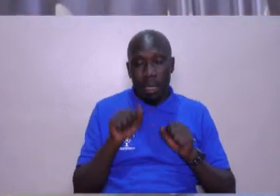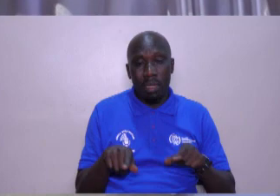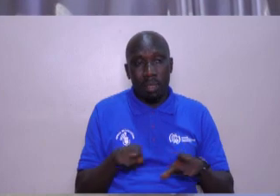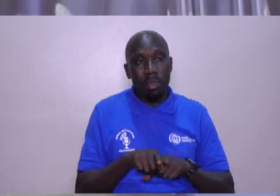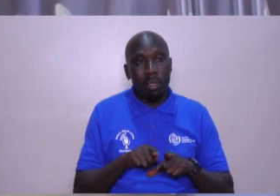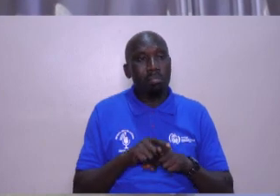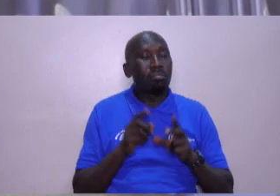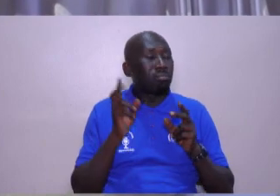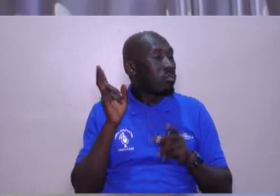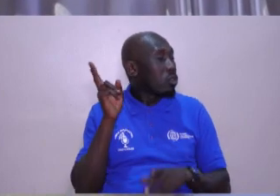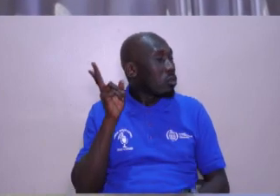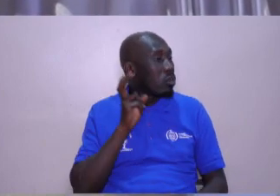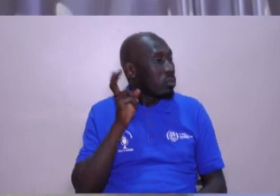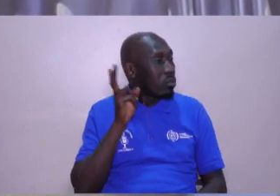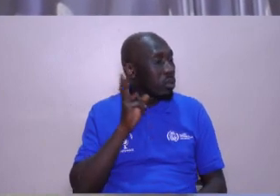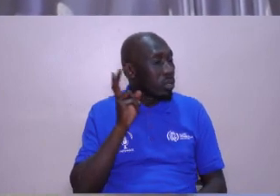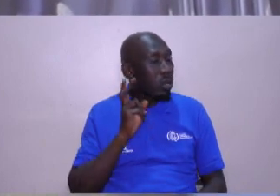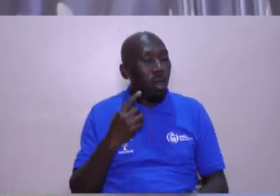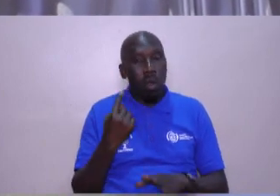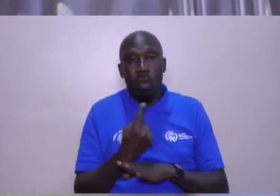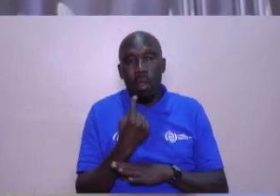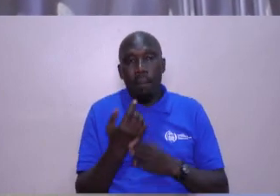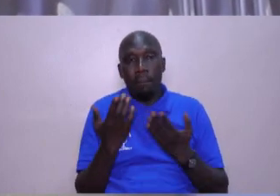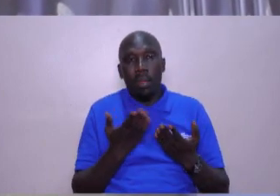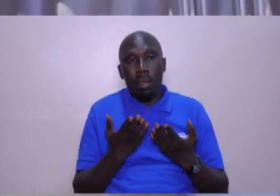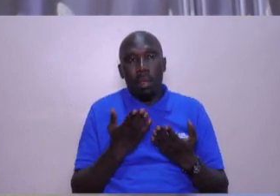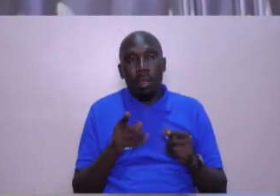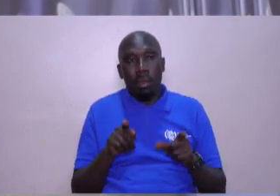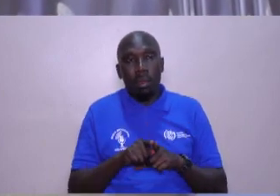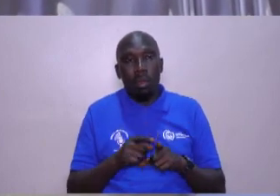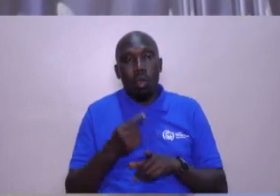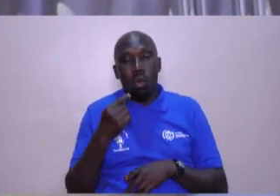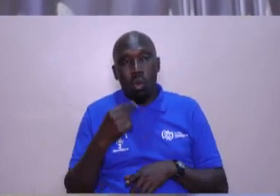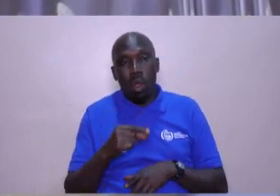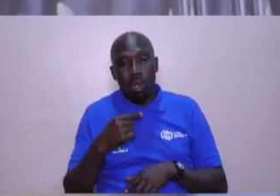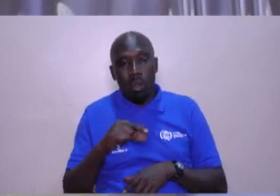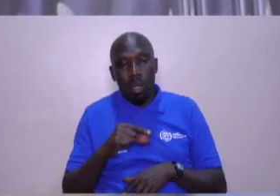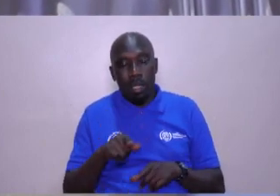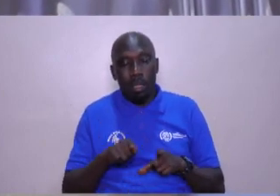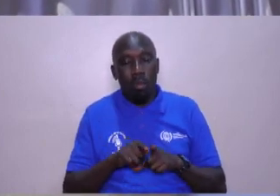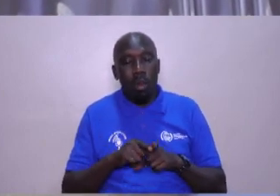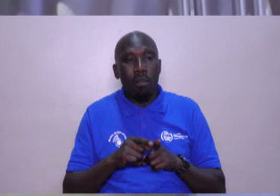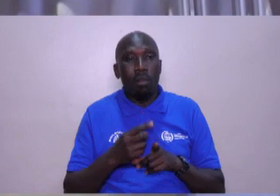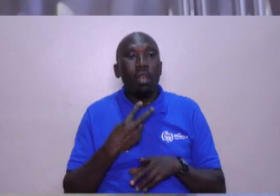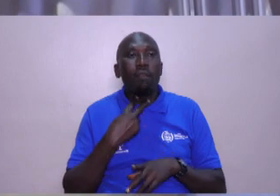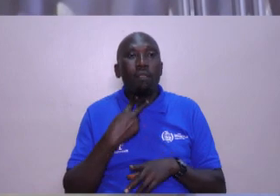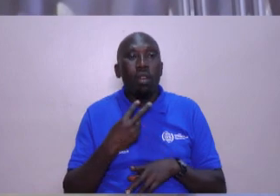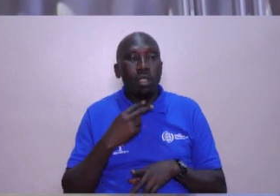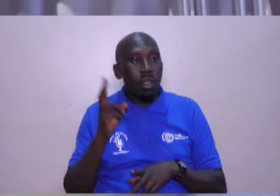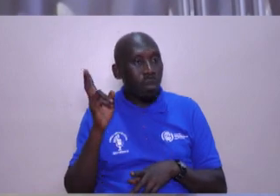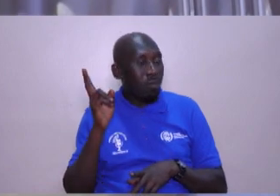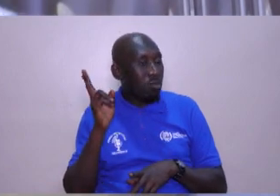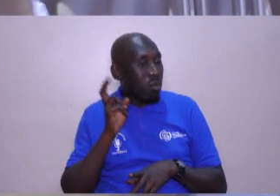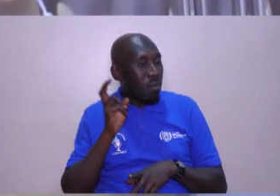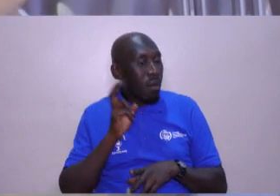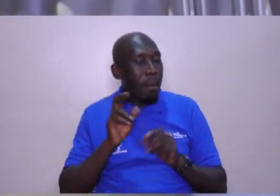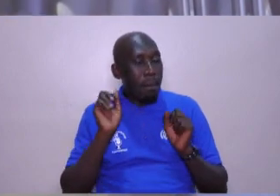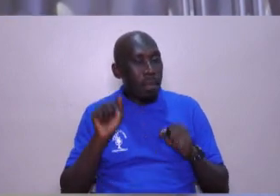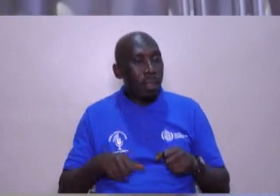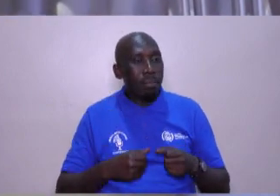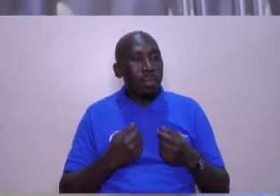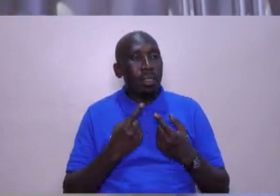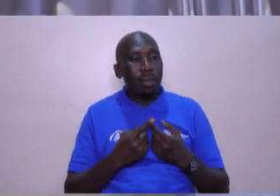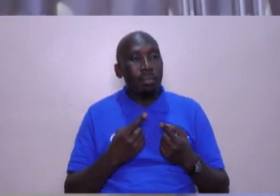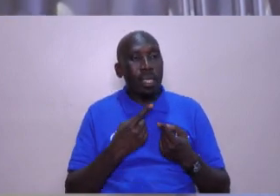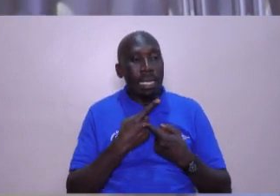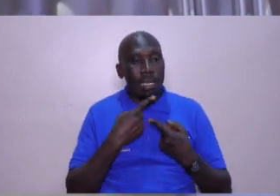hear. Only that may be the quality of the audio should be more descriptive to